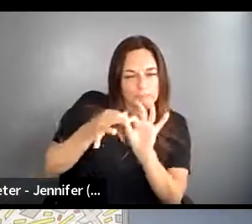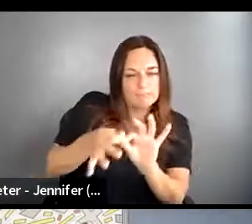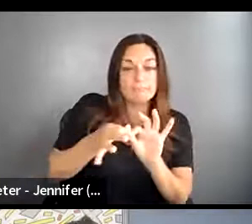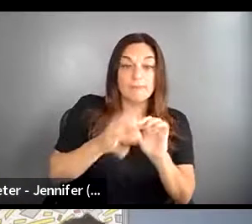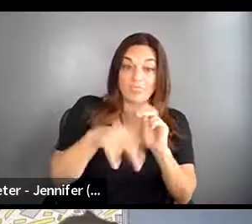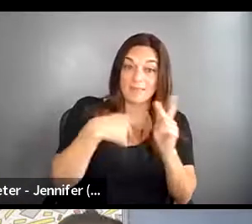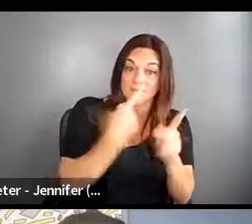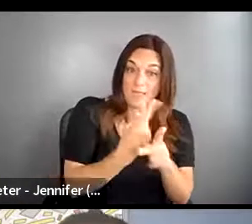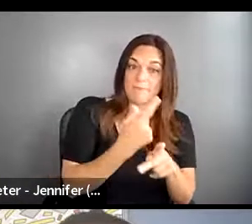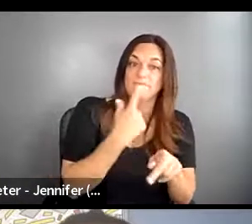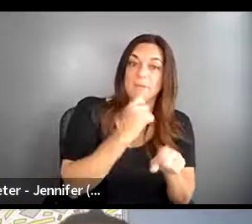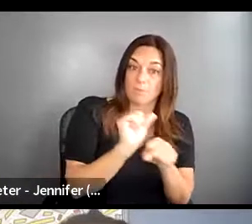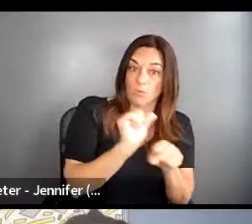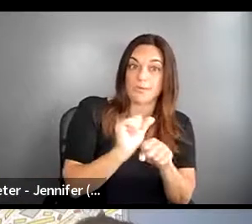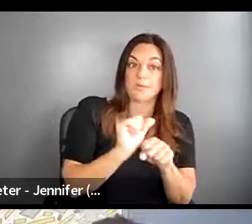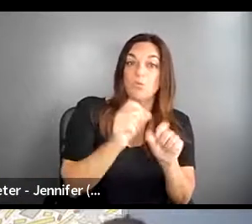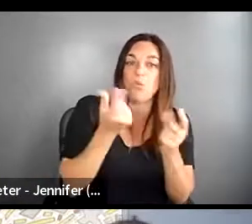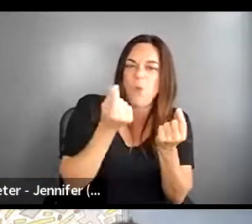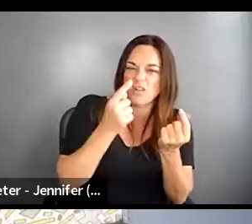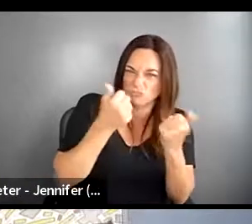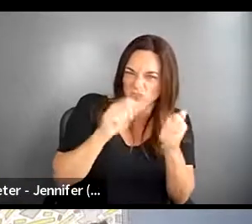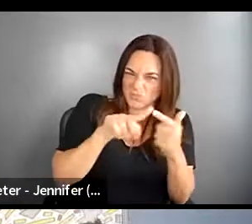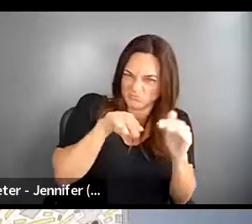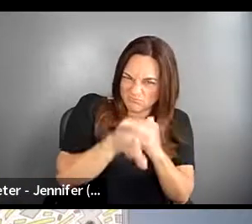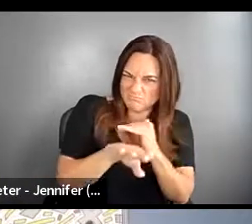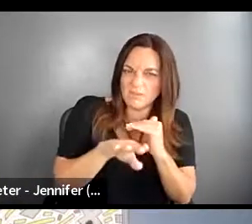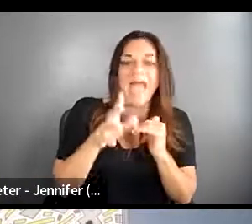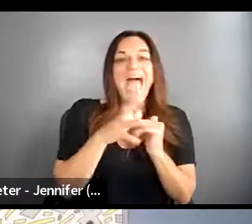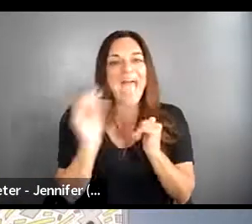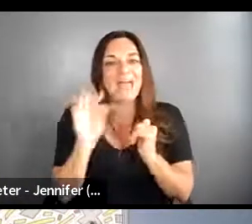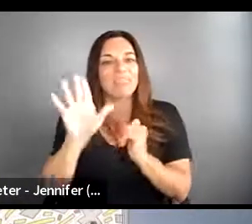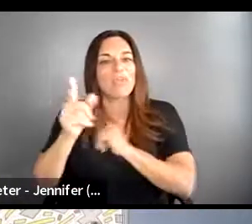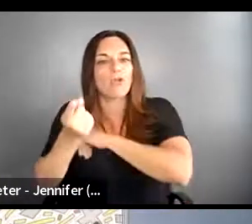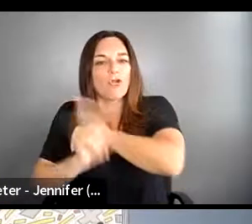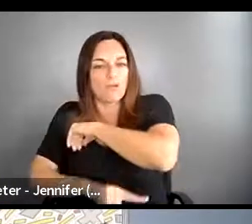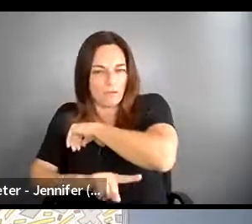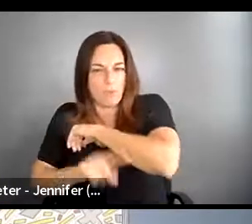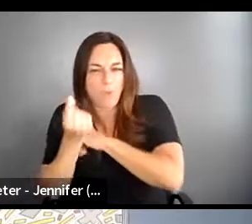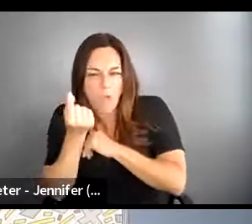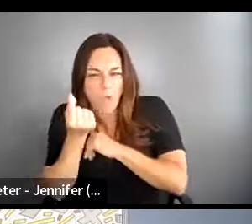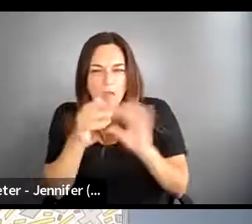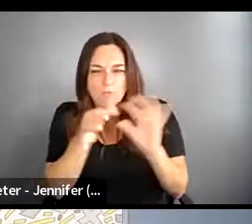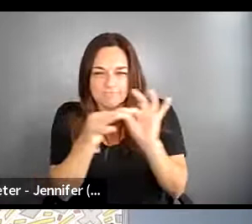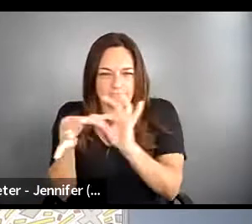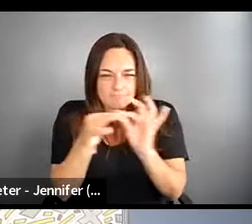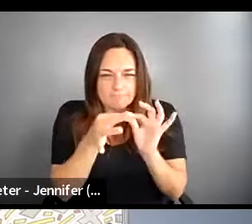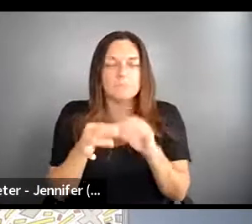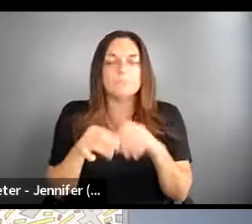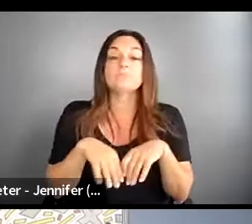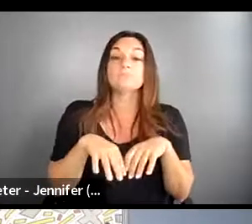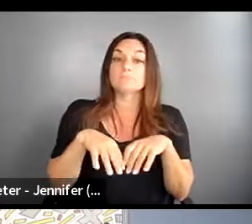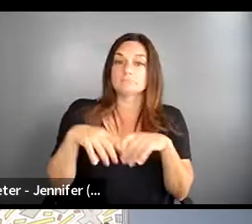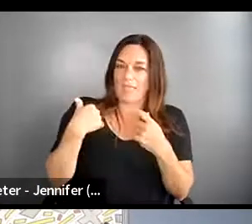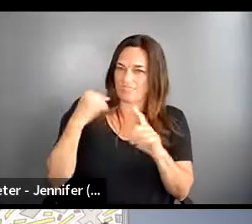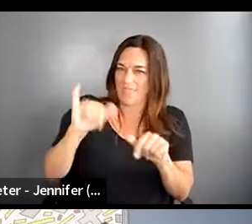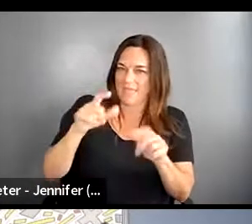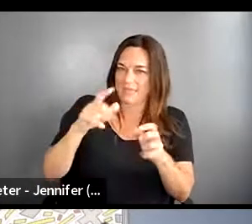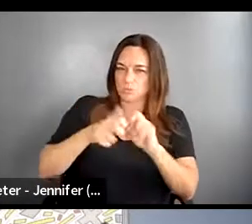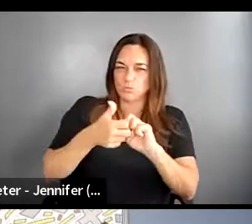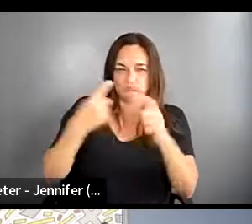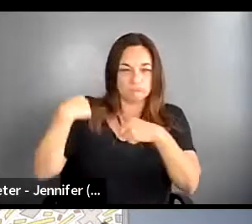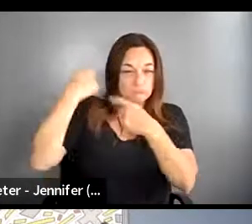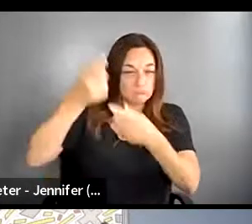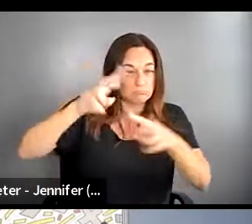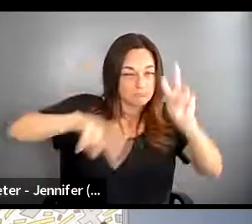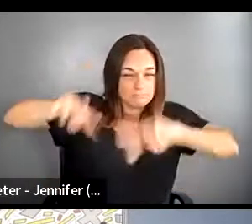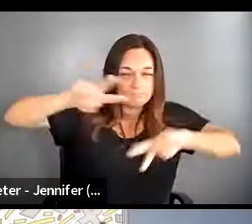trying to get into and what their conviction was. So that is an issue that we've been working on at Smart Justice for for a number of years, impacts a